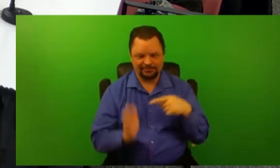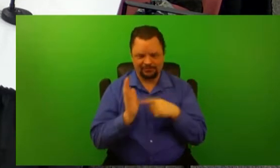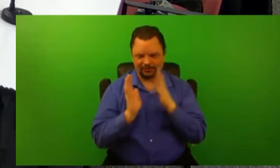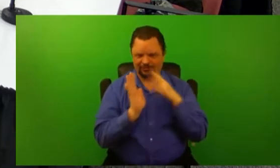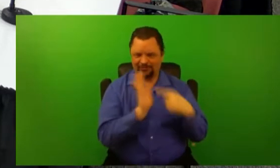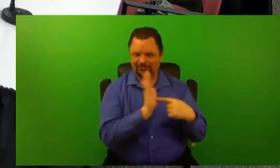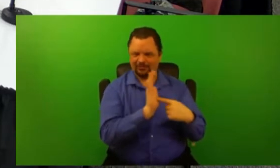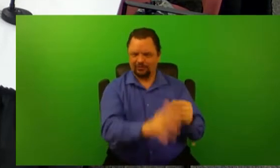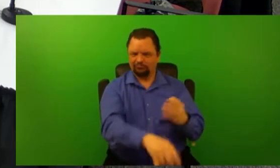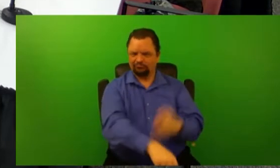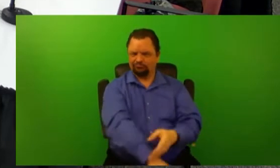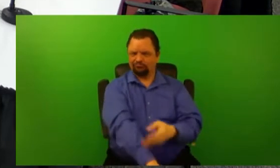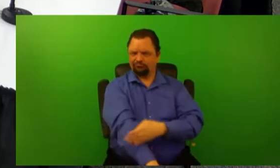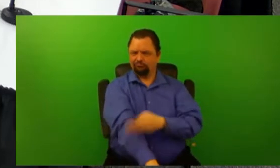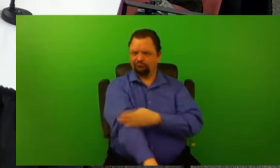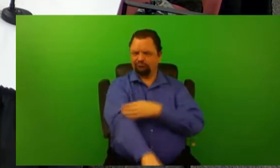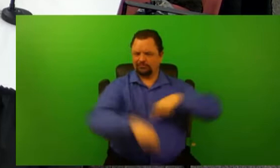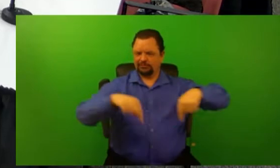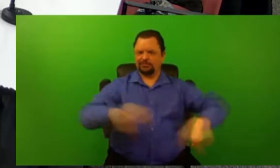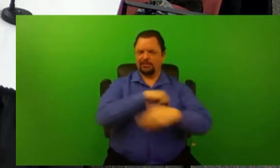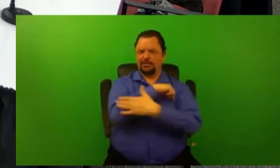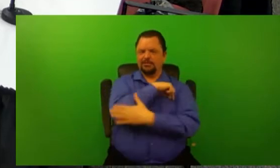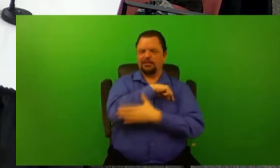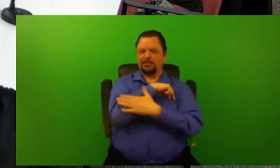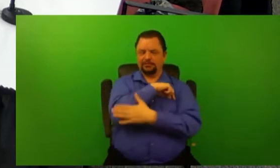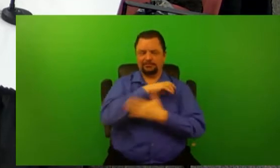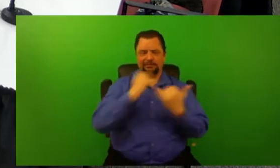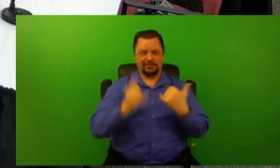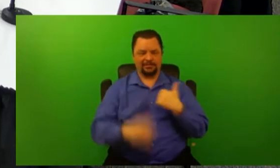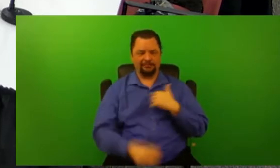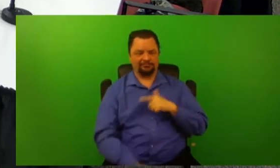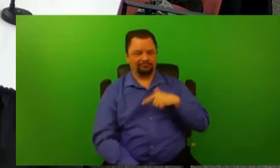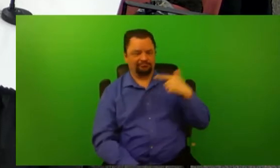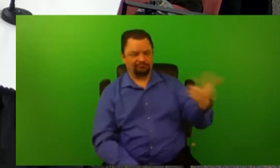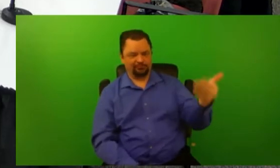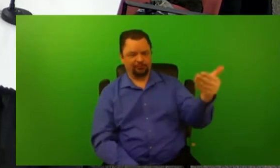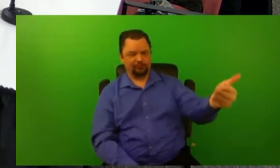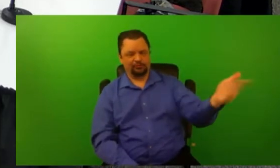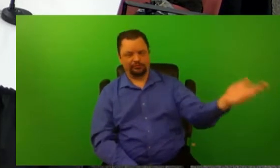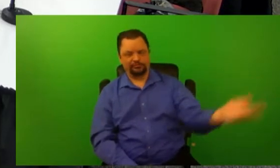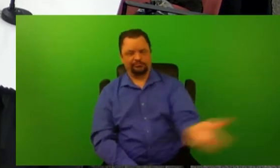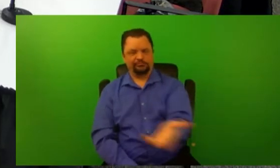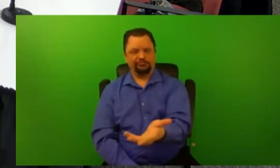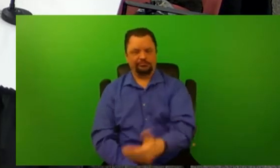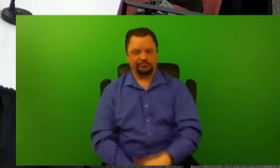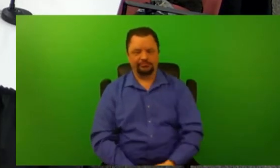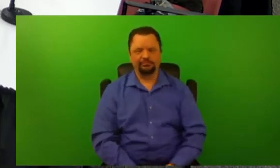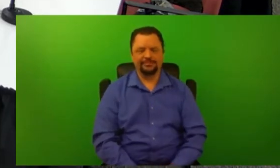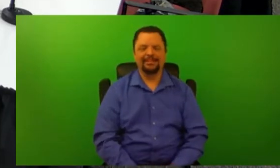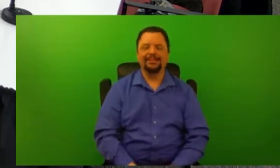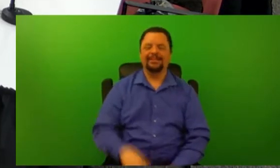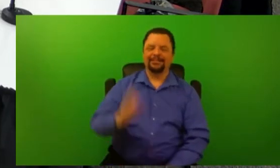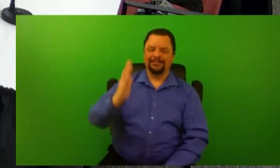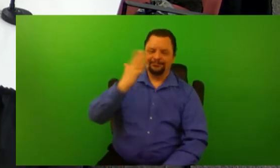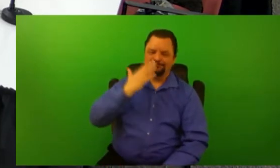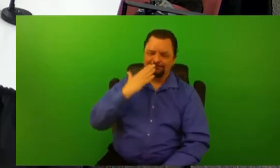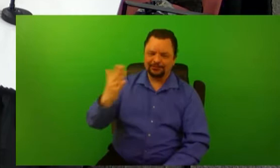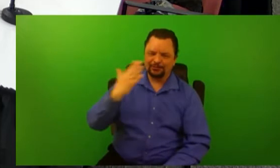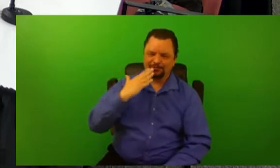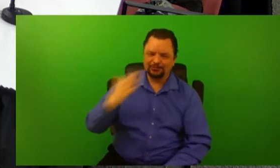improvements in our county. Please, Director Ryberg. Thank you.